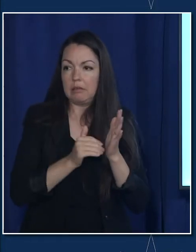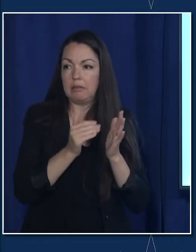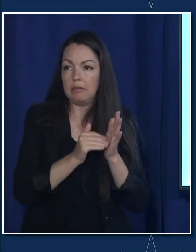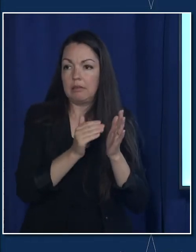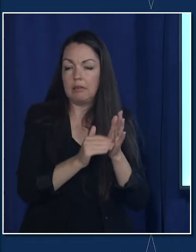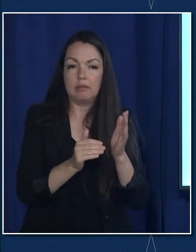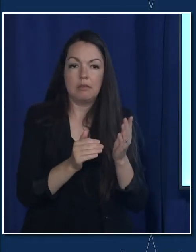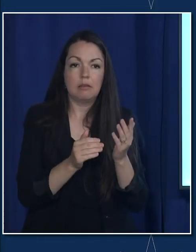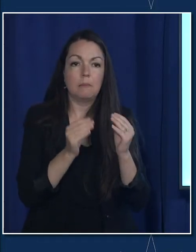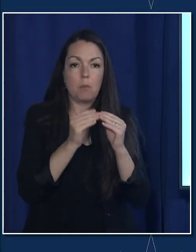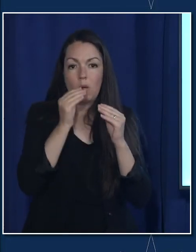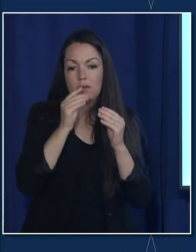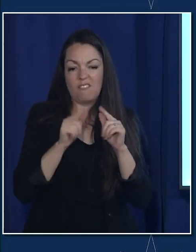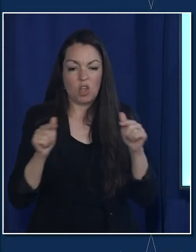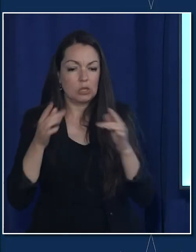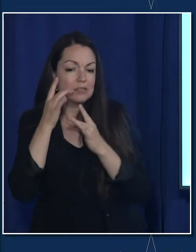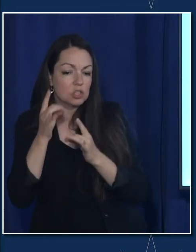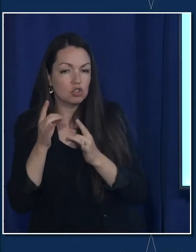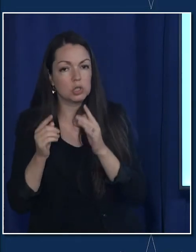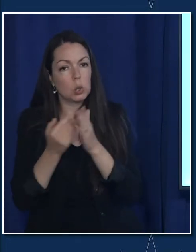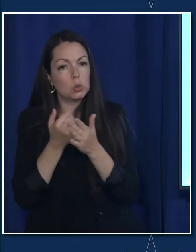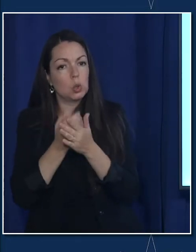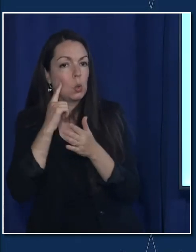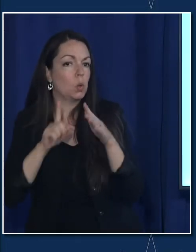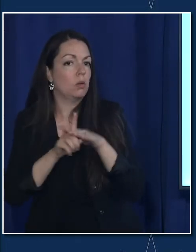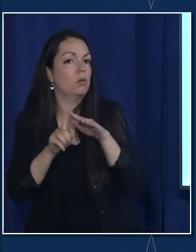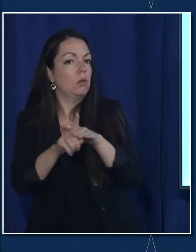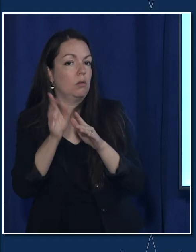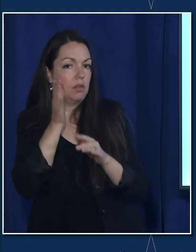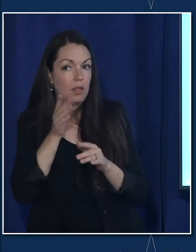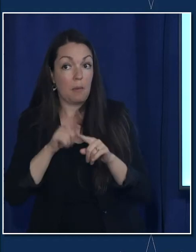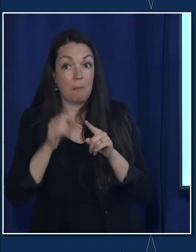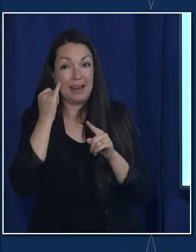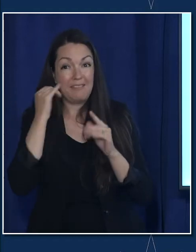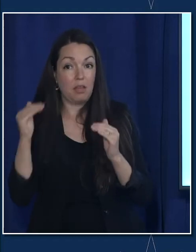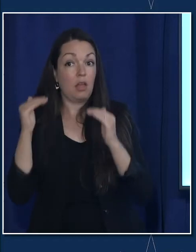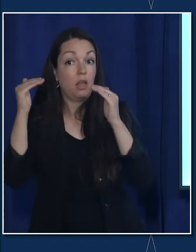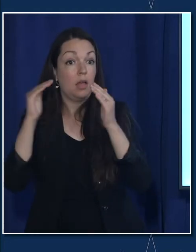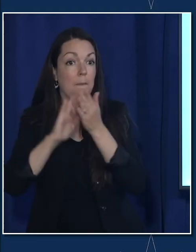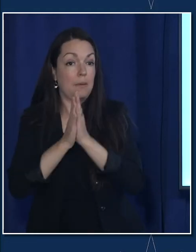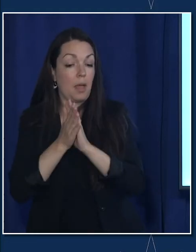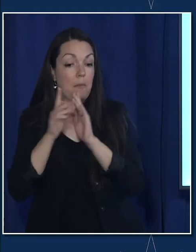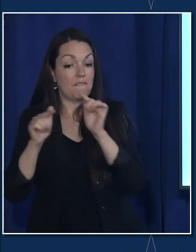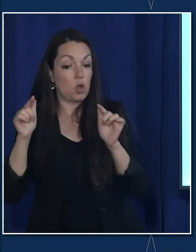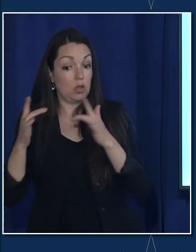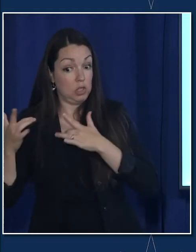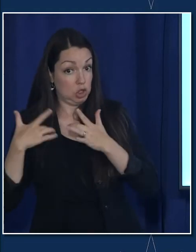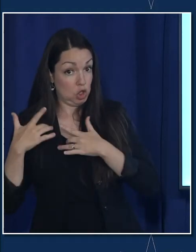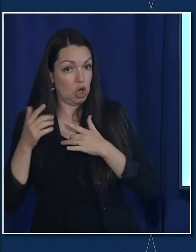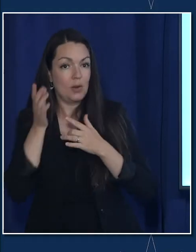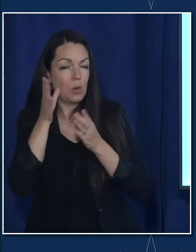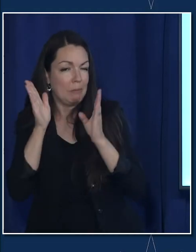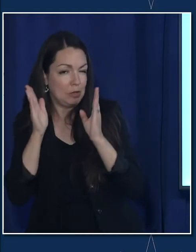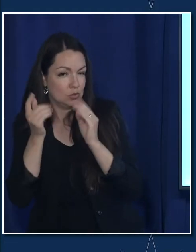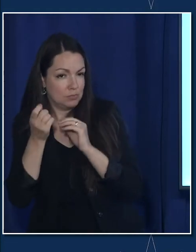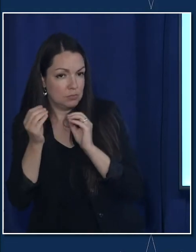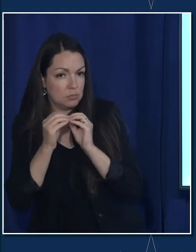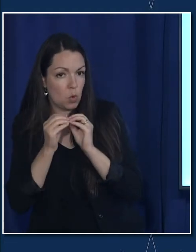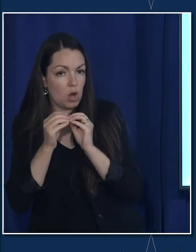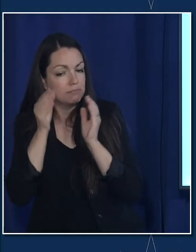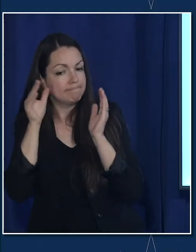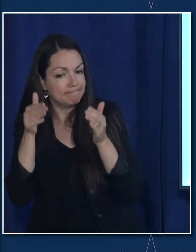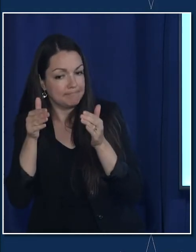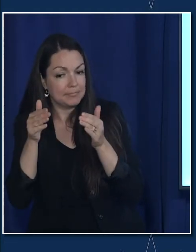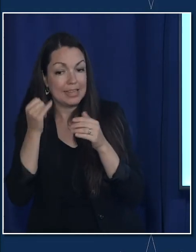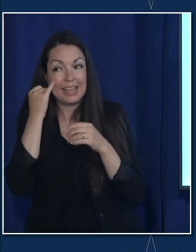these variants of interest frequently. Once they get elevated to a variant of concern, we start paying a little more attention to them. And